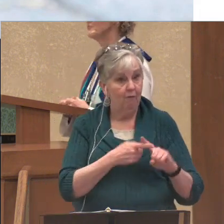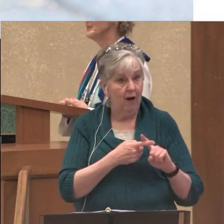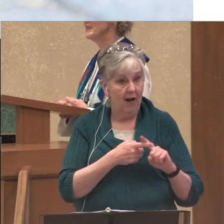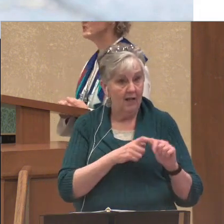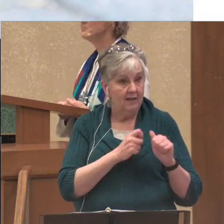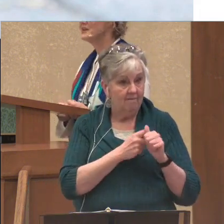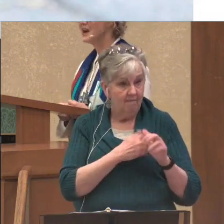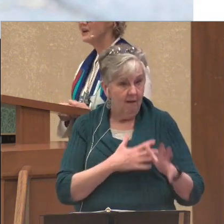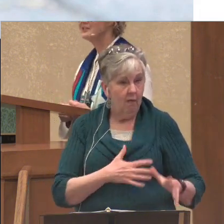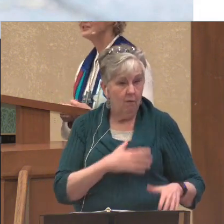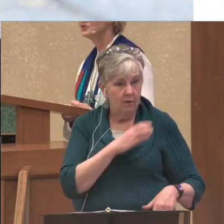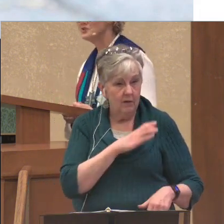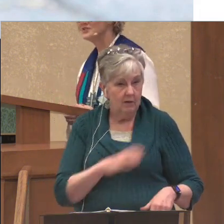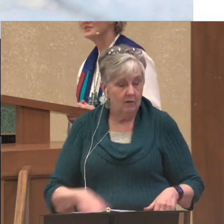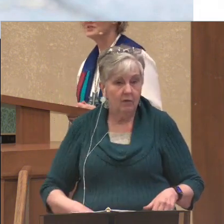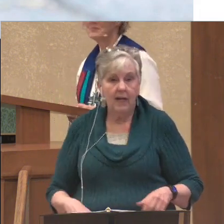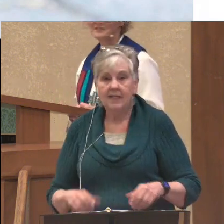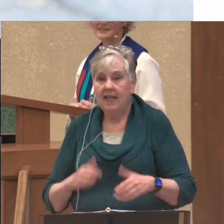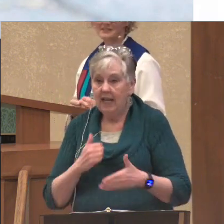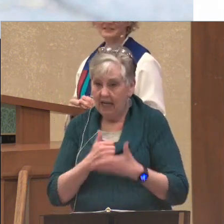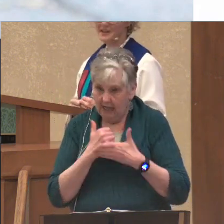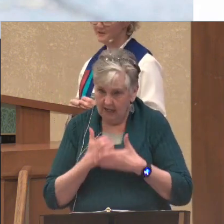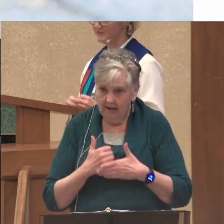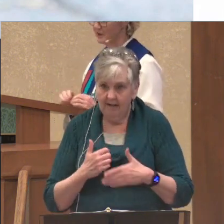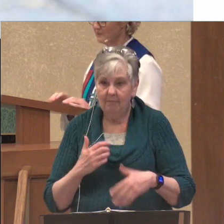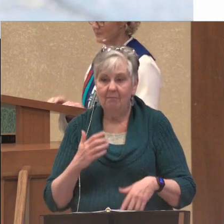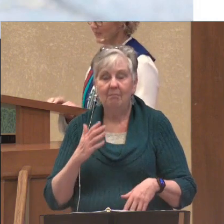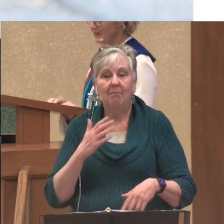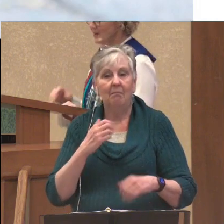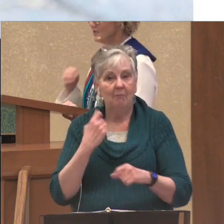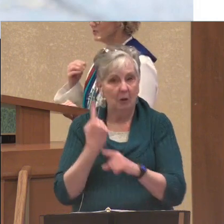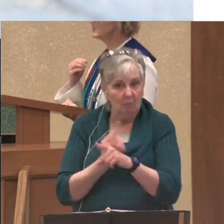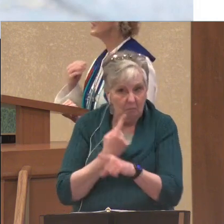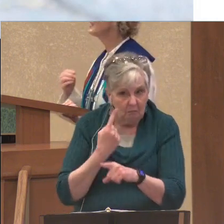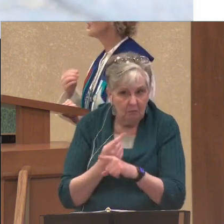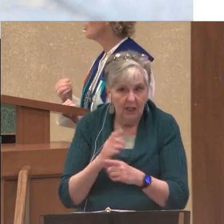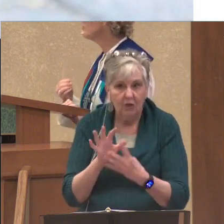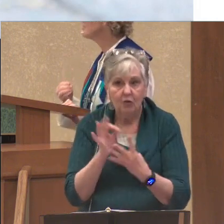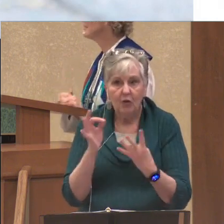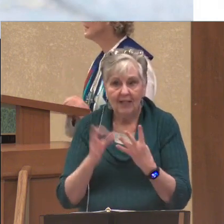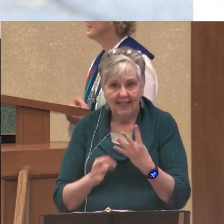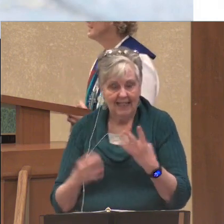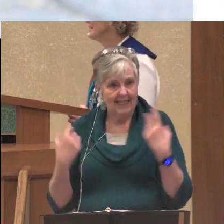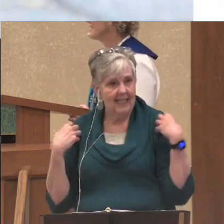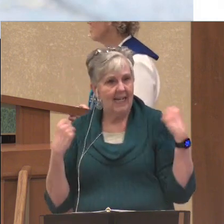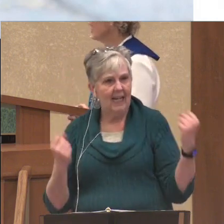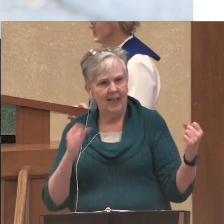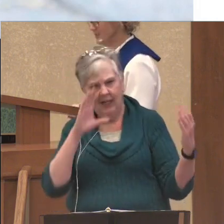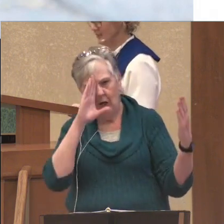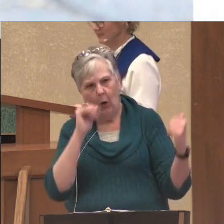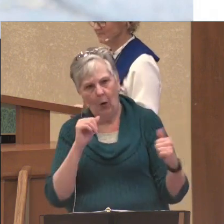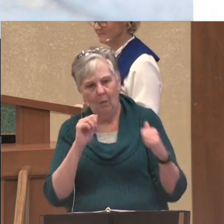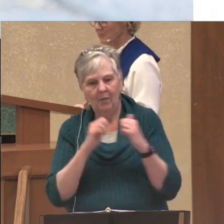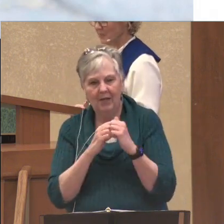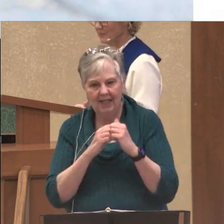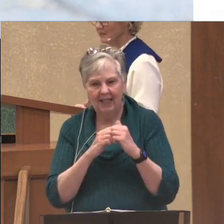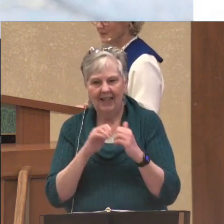easier for me to make godly choices in my daily life. There is healing hope in